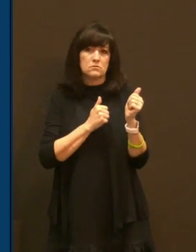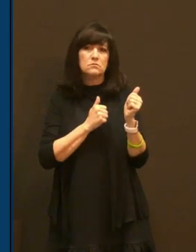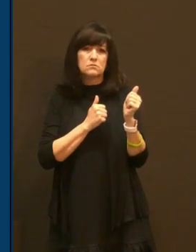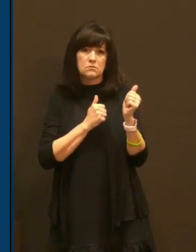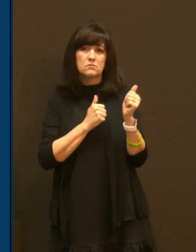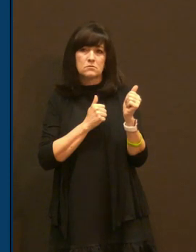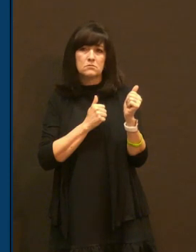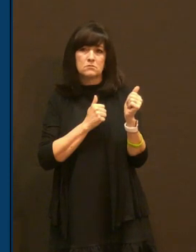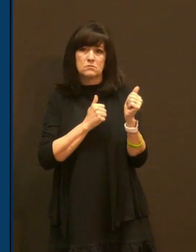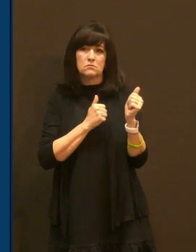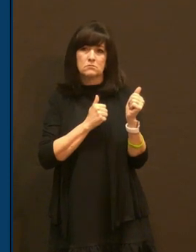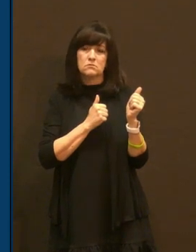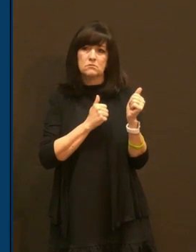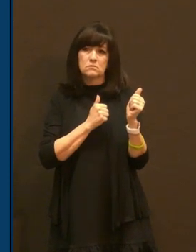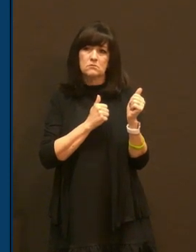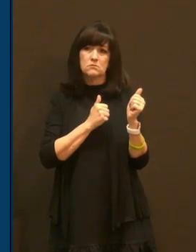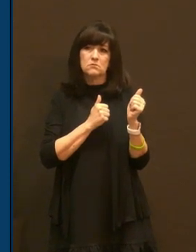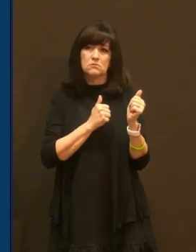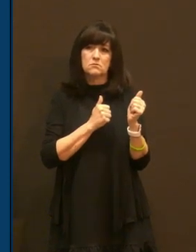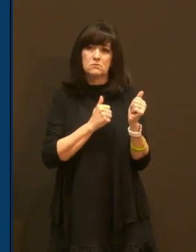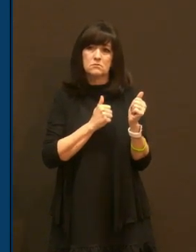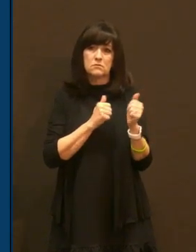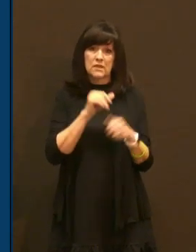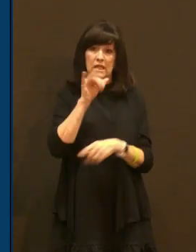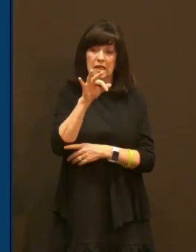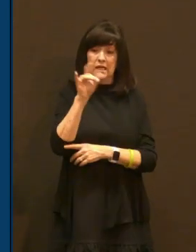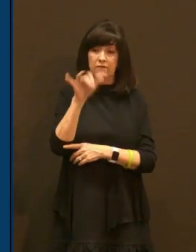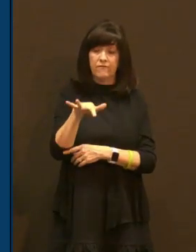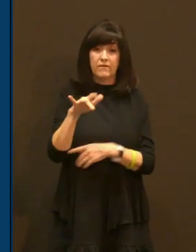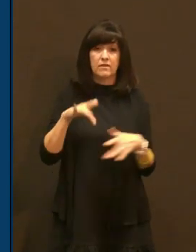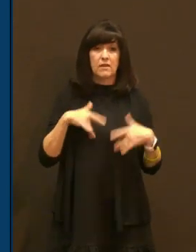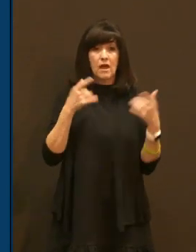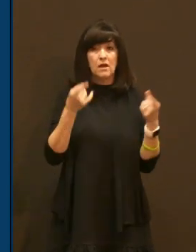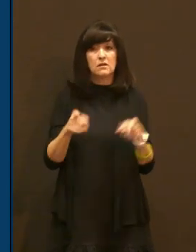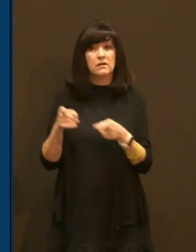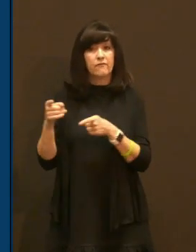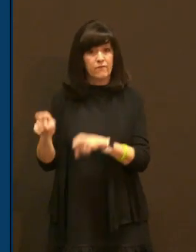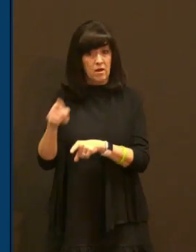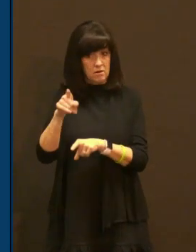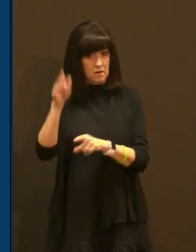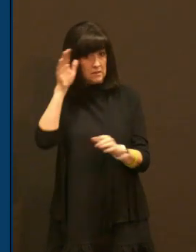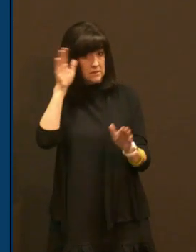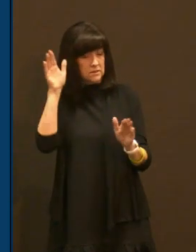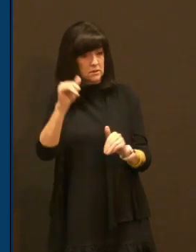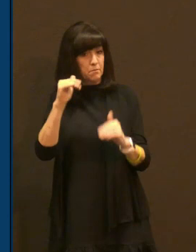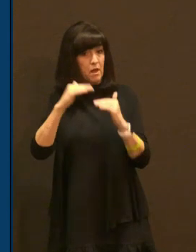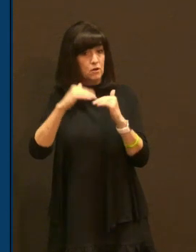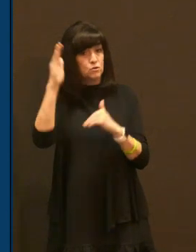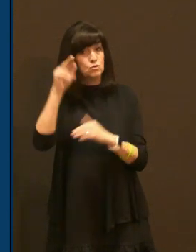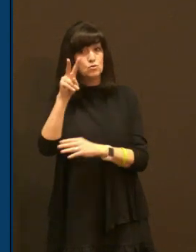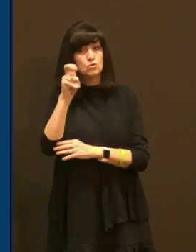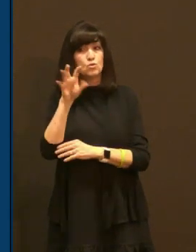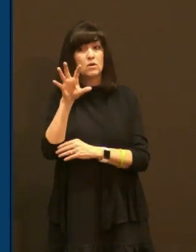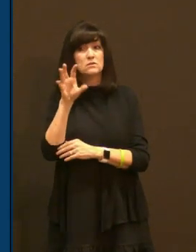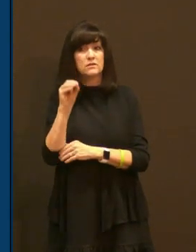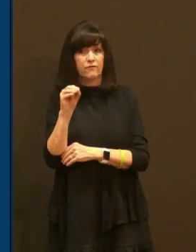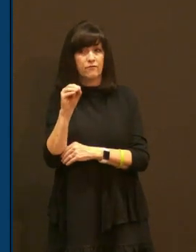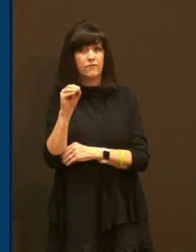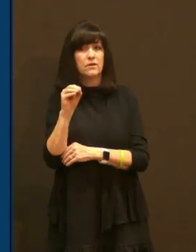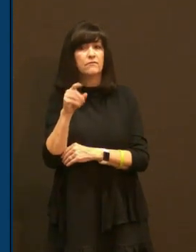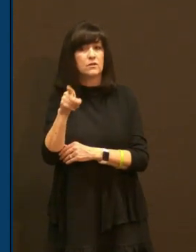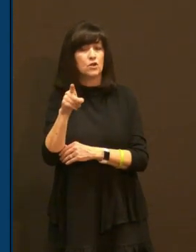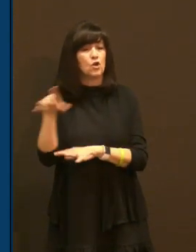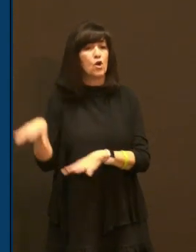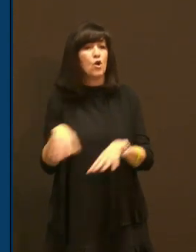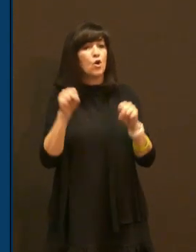an organizer of an event that would expect more than 250 people to apply to host a